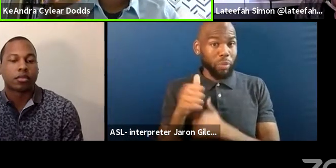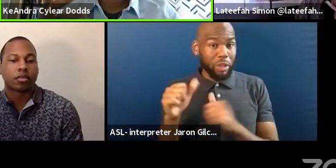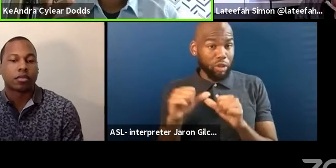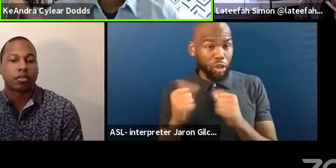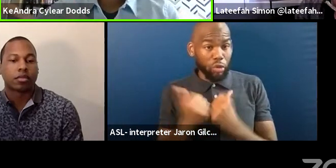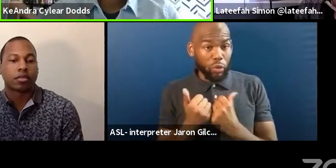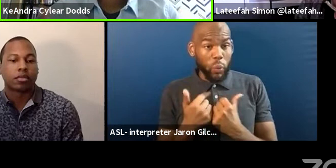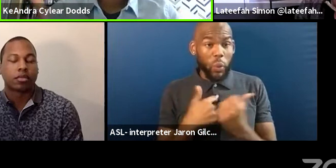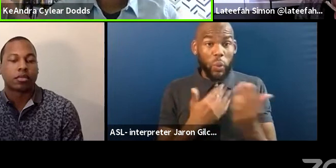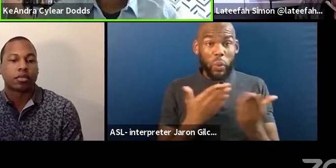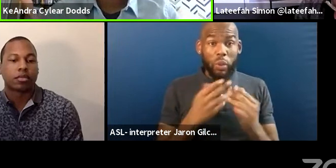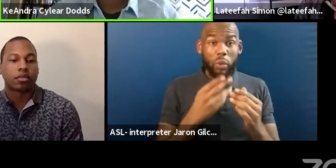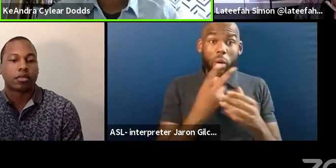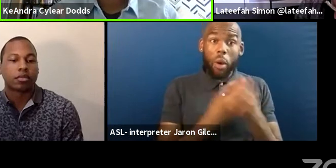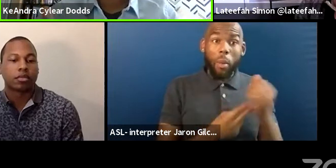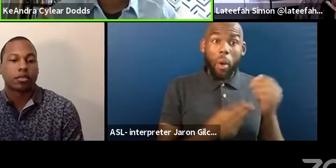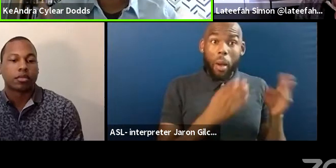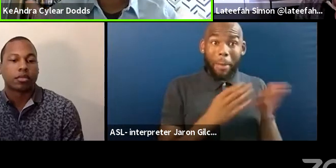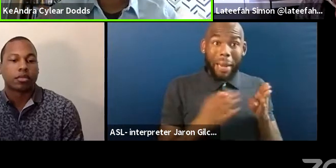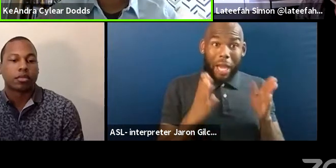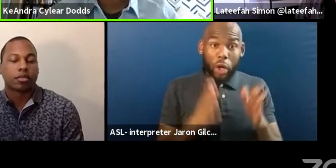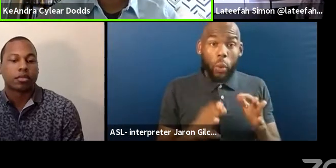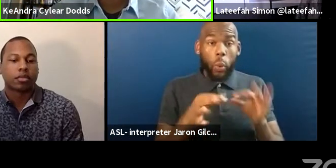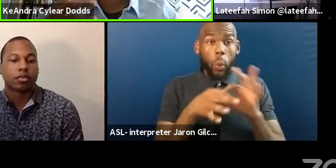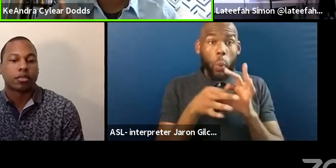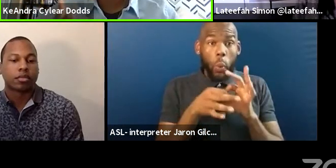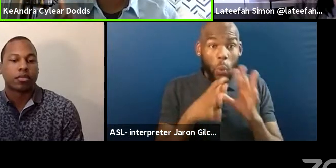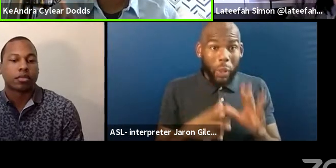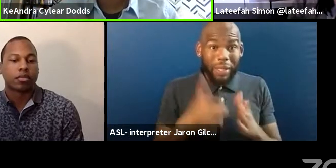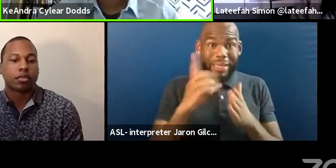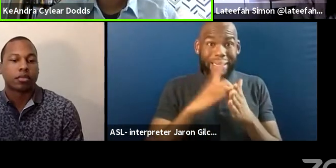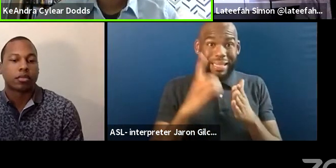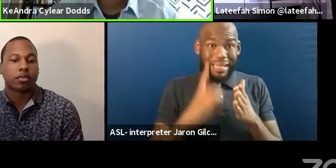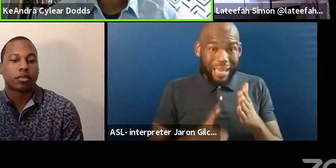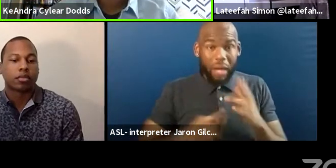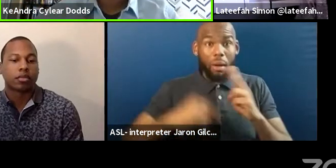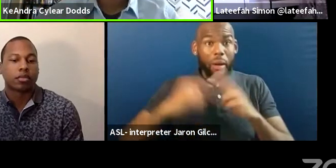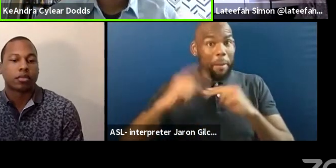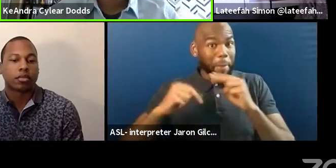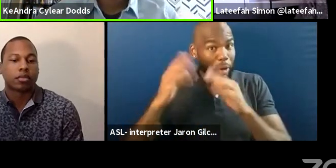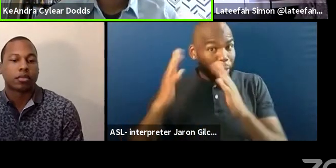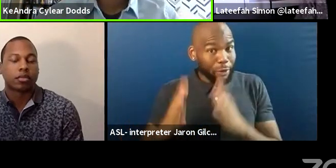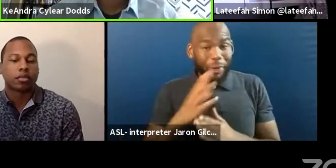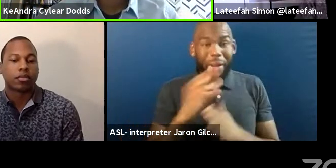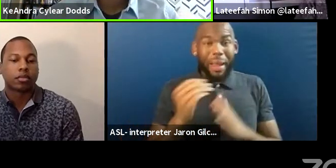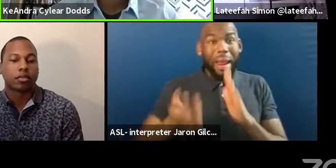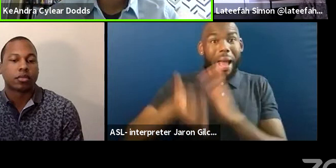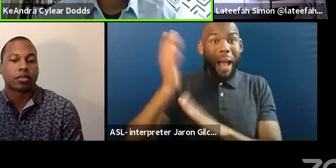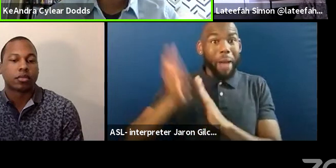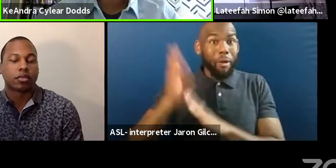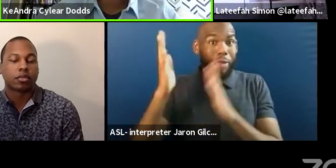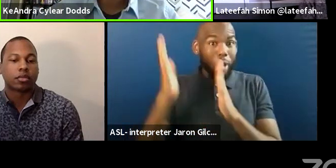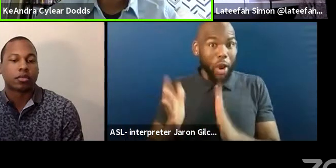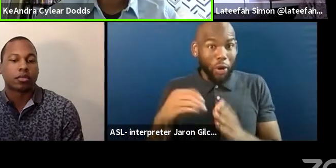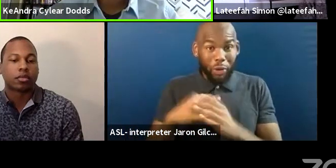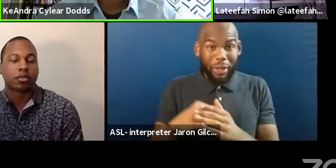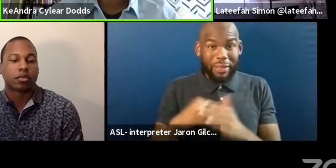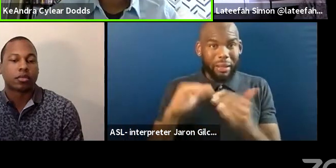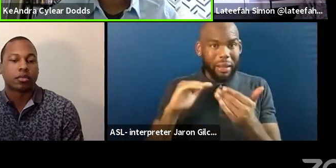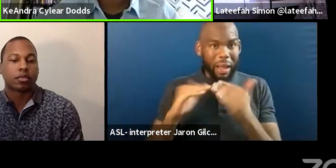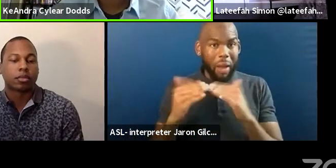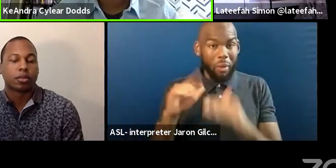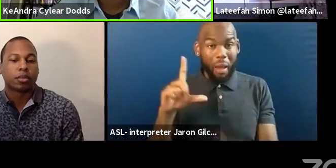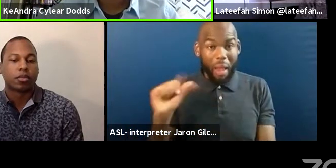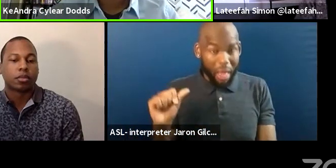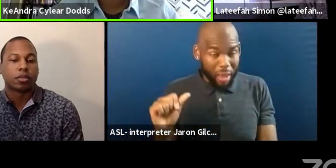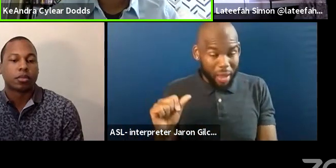We serve as both a planner, a coordinator, a designer, a builder, and an operator in the county of LA. And so it's really exciting because there's a